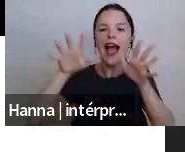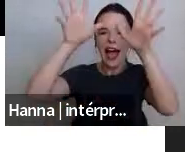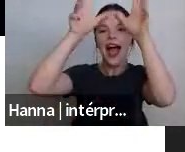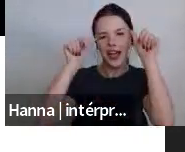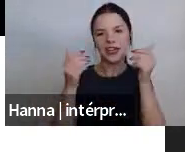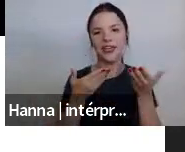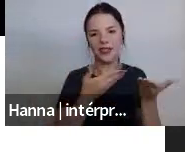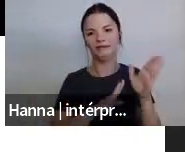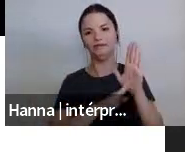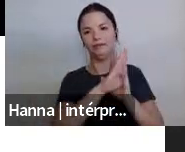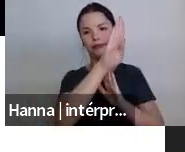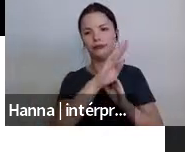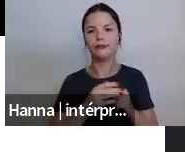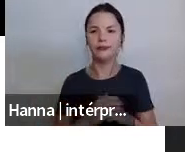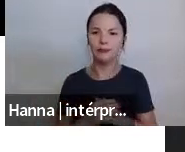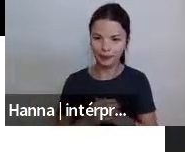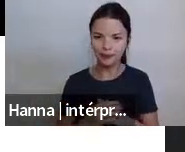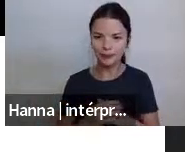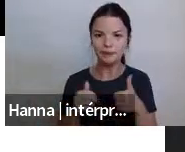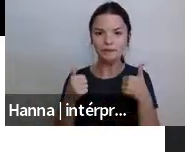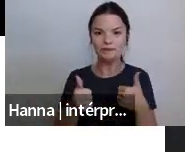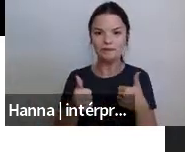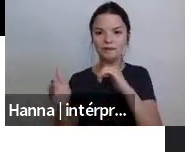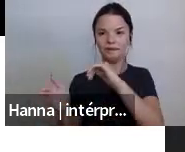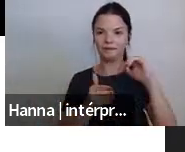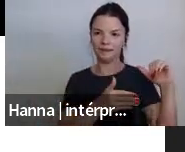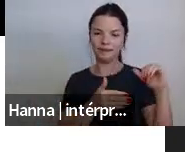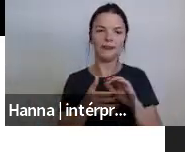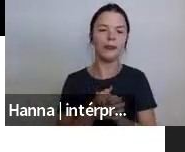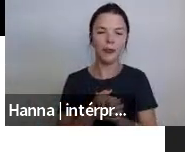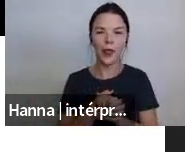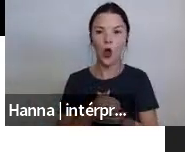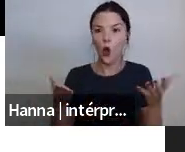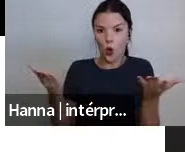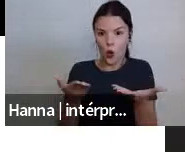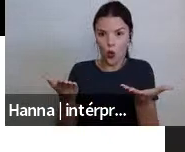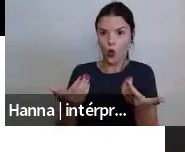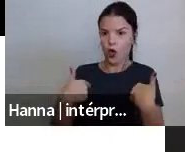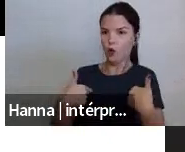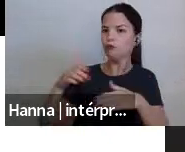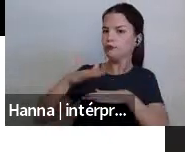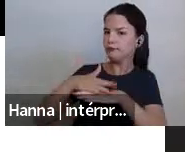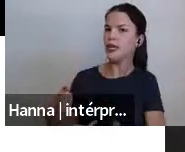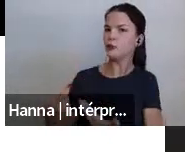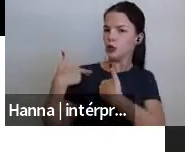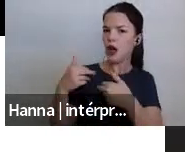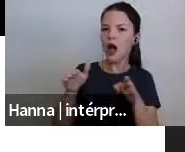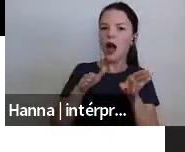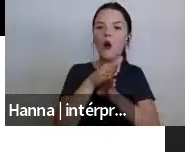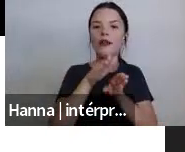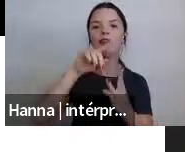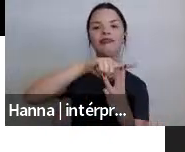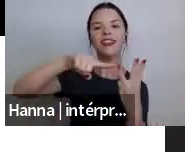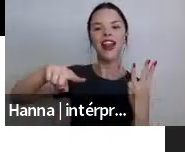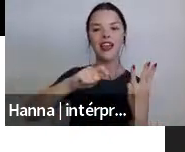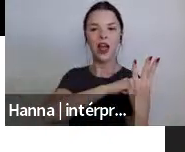published. Okay. Currently, I am supervising three graduate